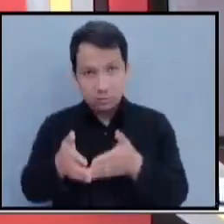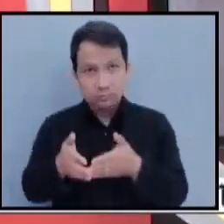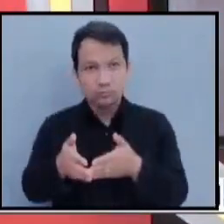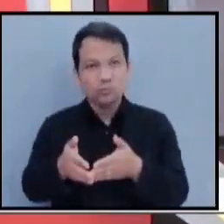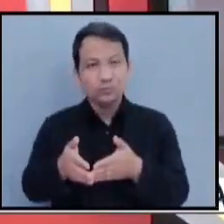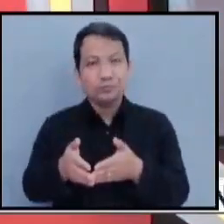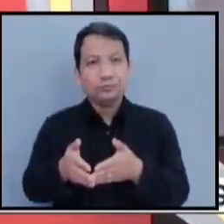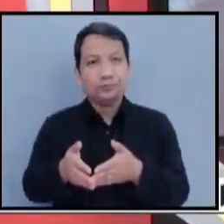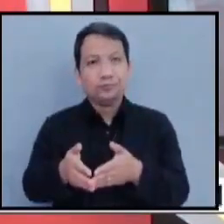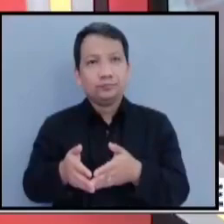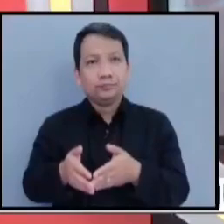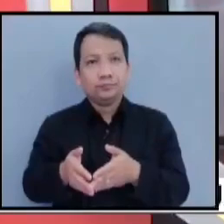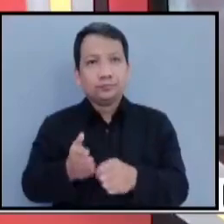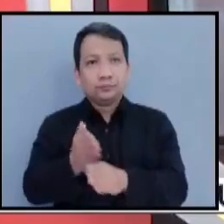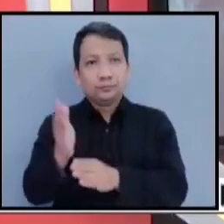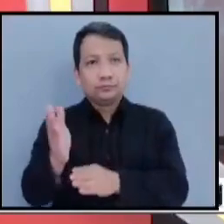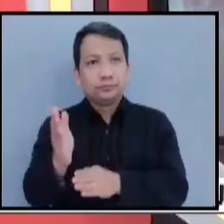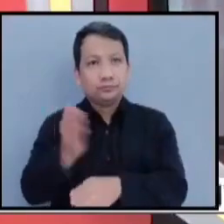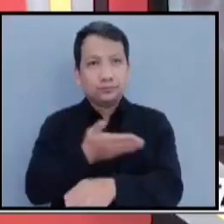things you don't understand.